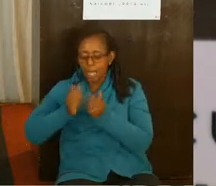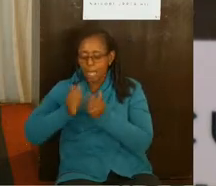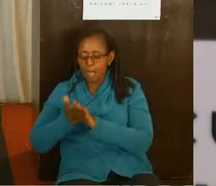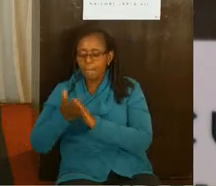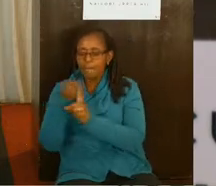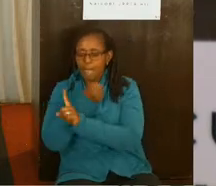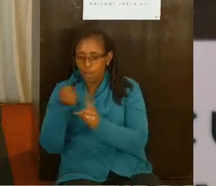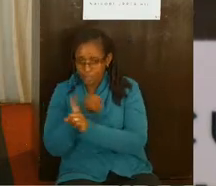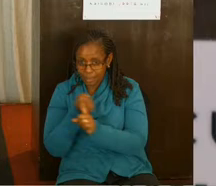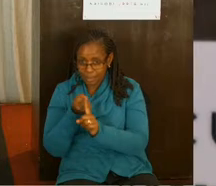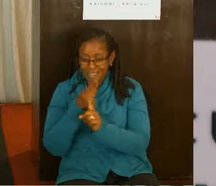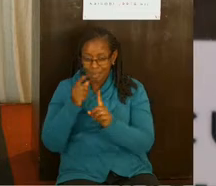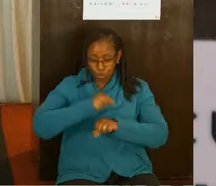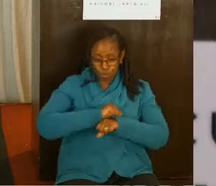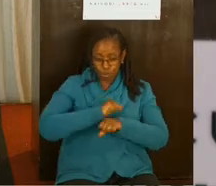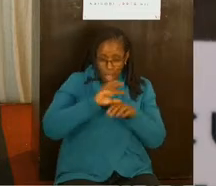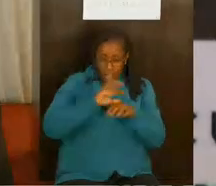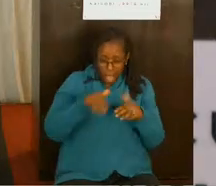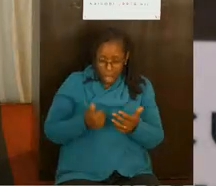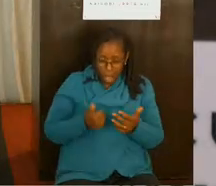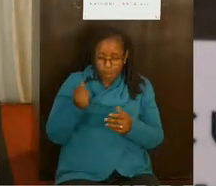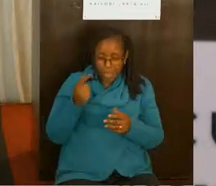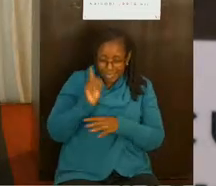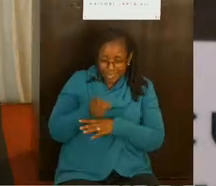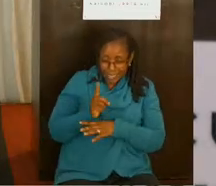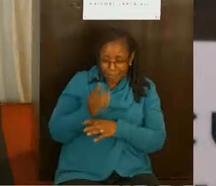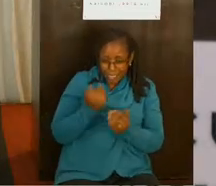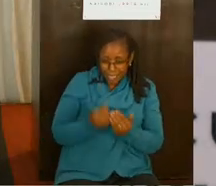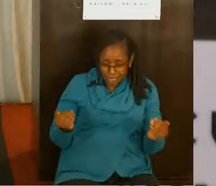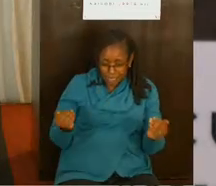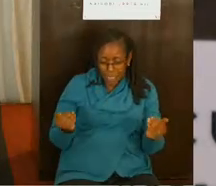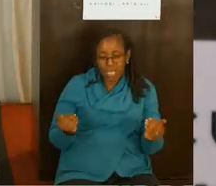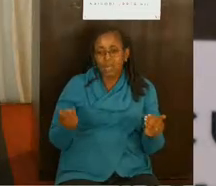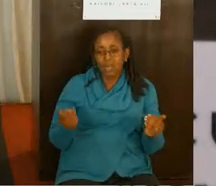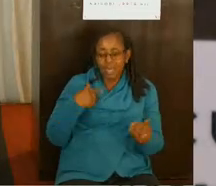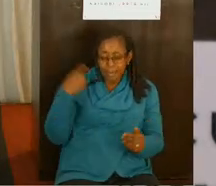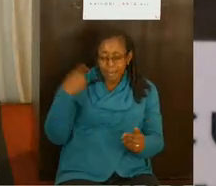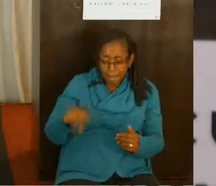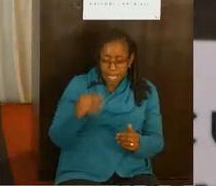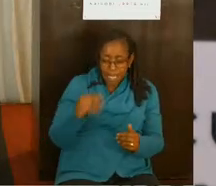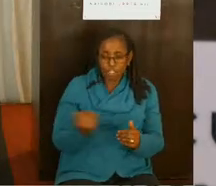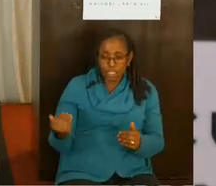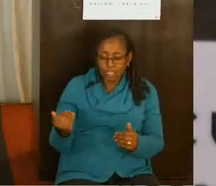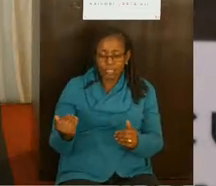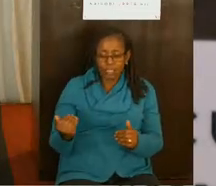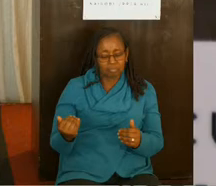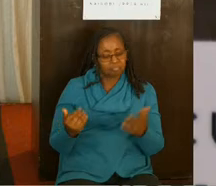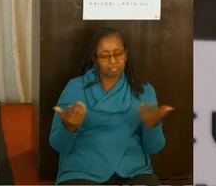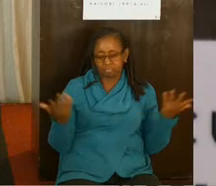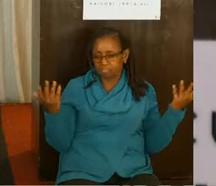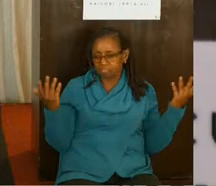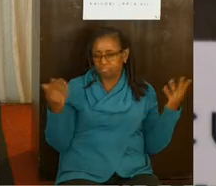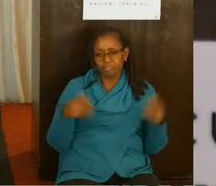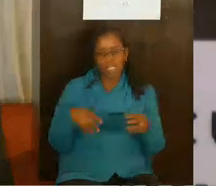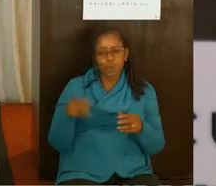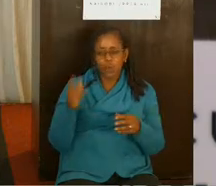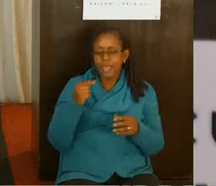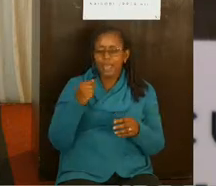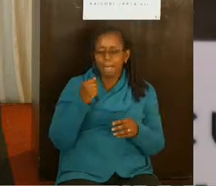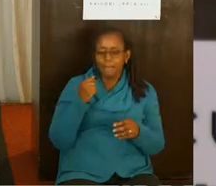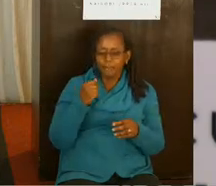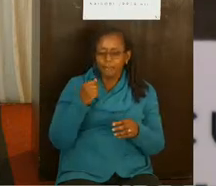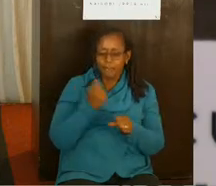discipline that we use in the name of discipline we beat children black and blue we humiliate